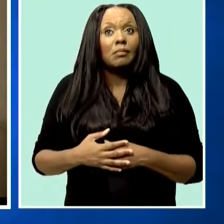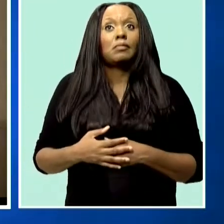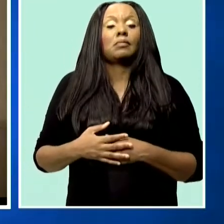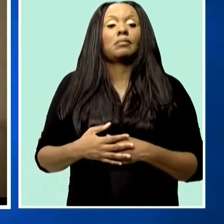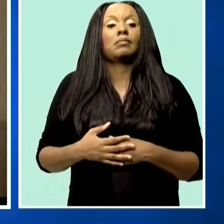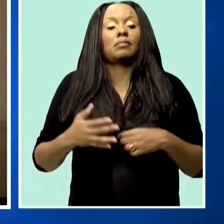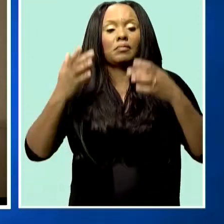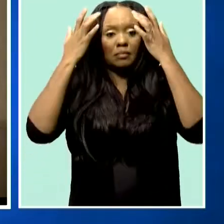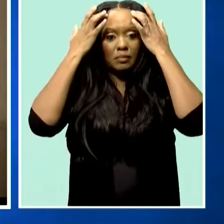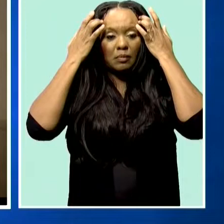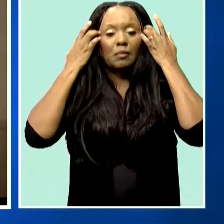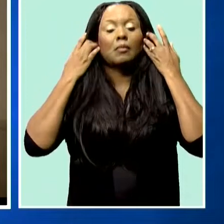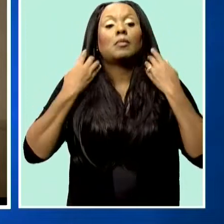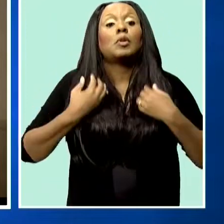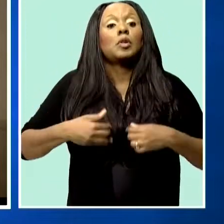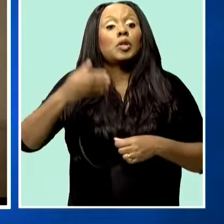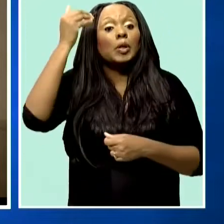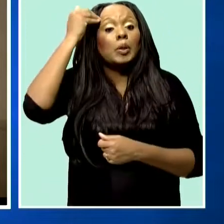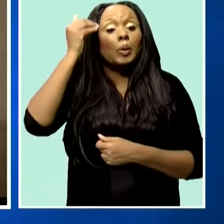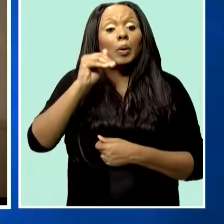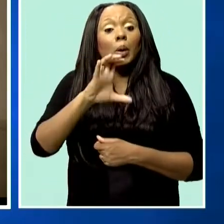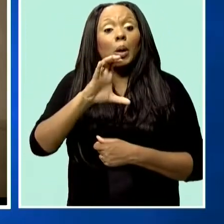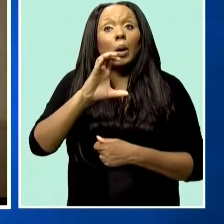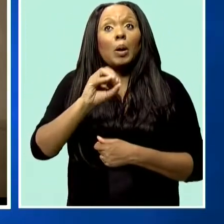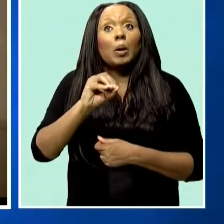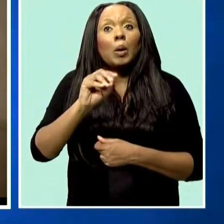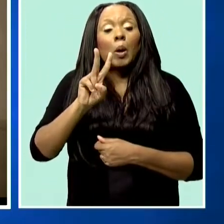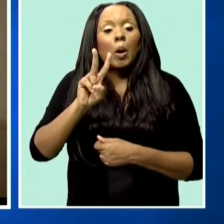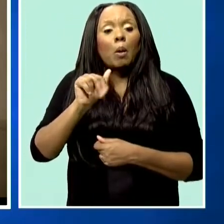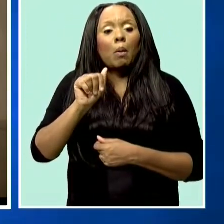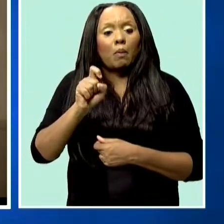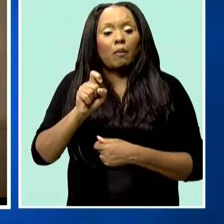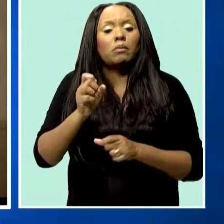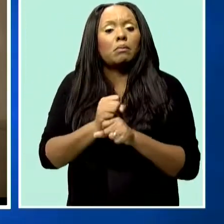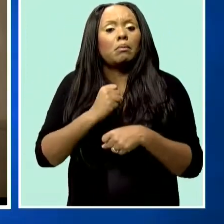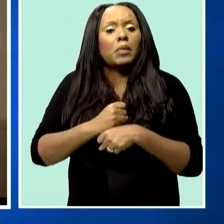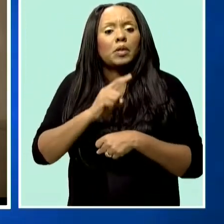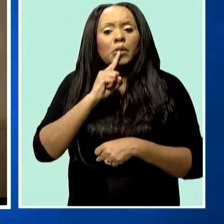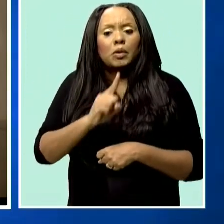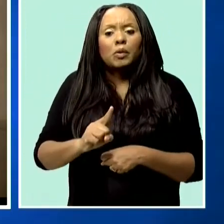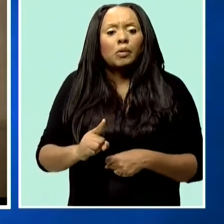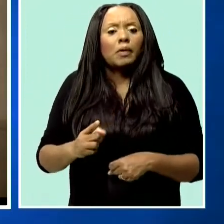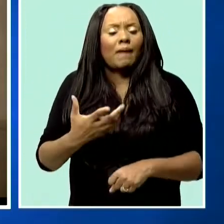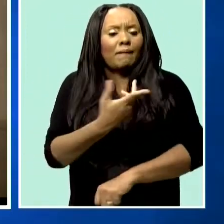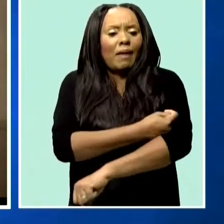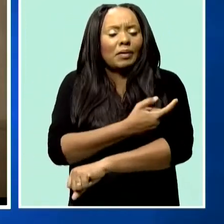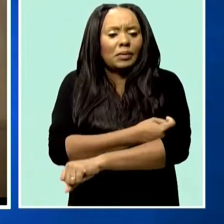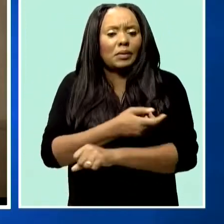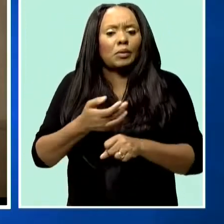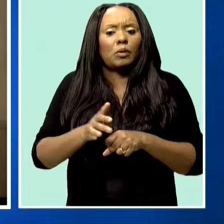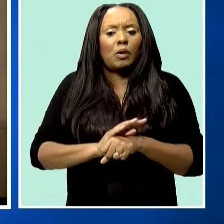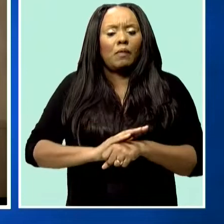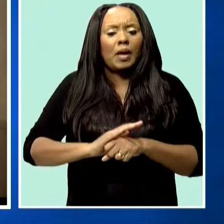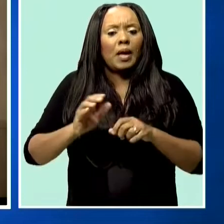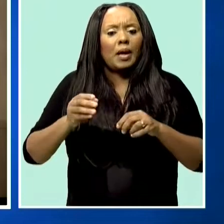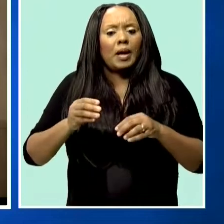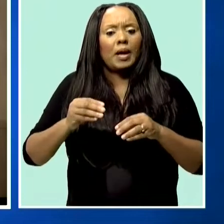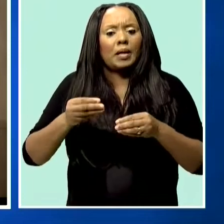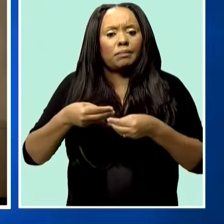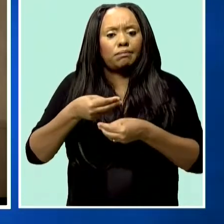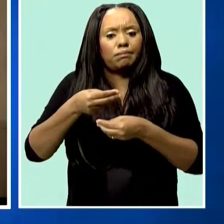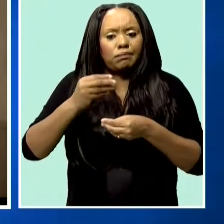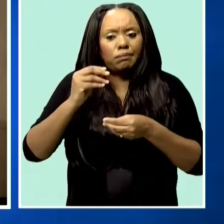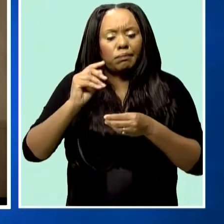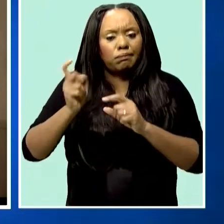While the COVAX facility was supposed to ensure vaccine doses to the larger populations of developing countries